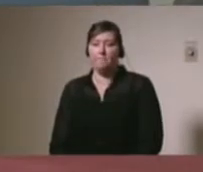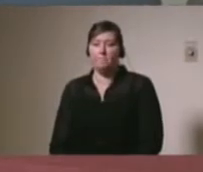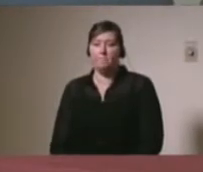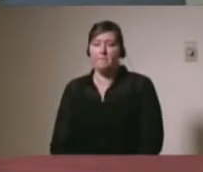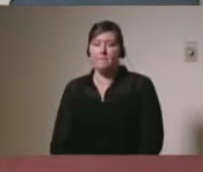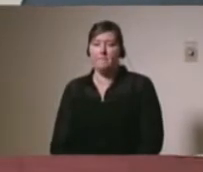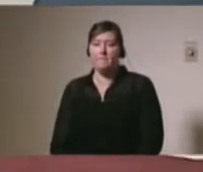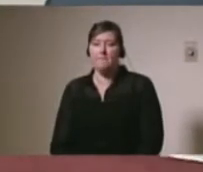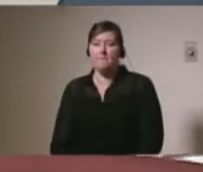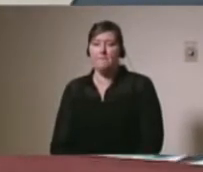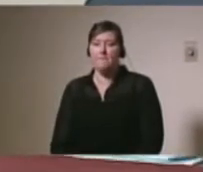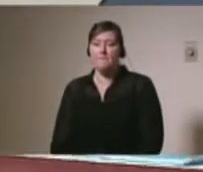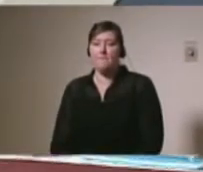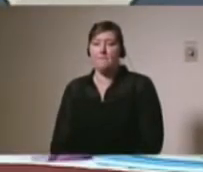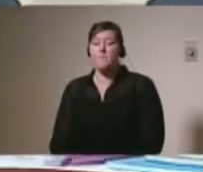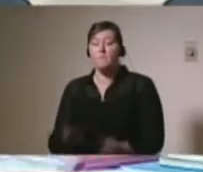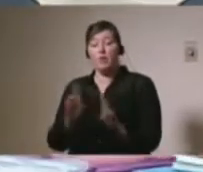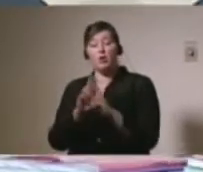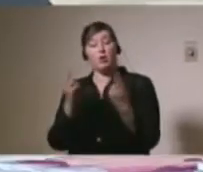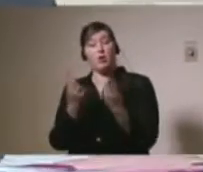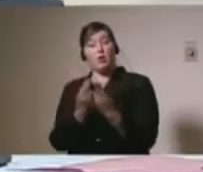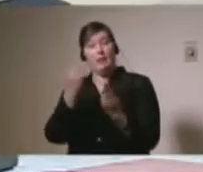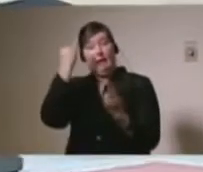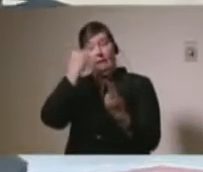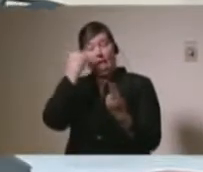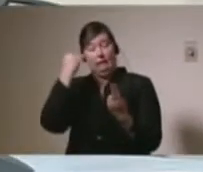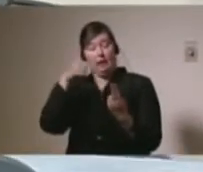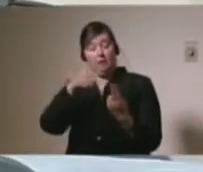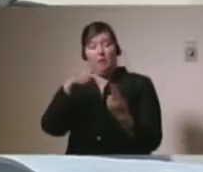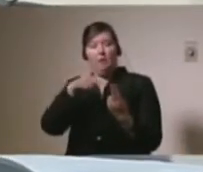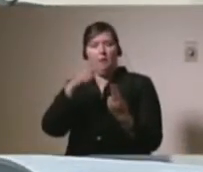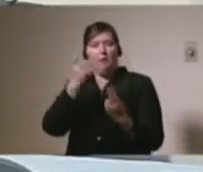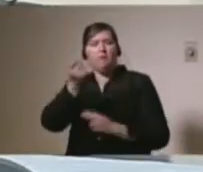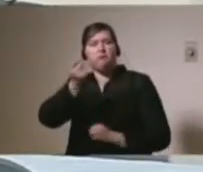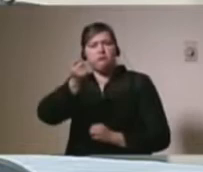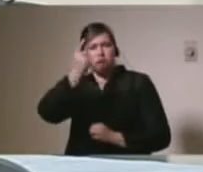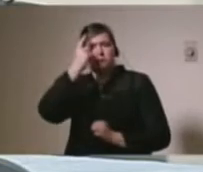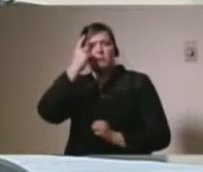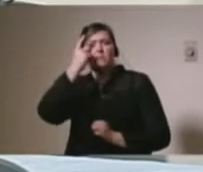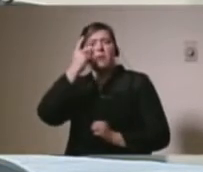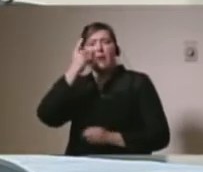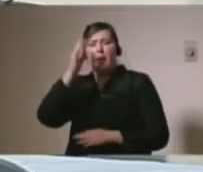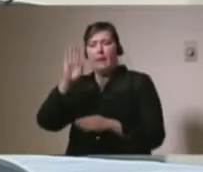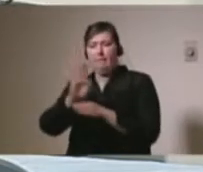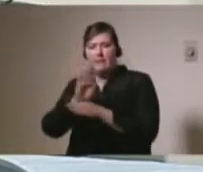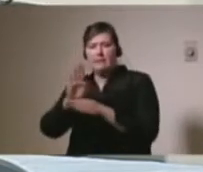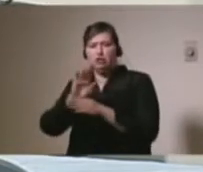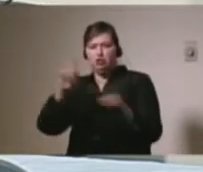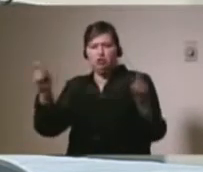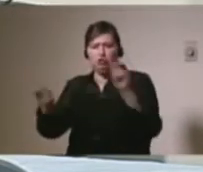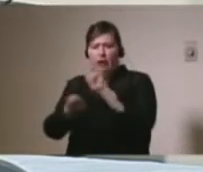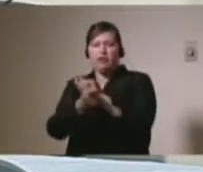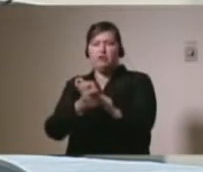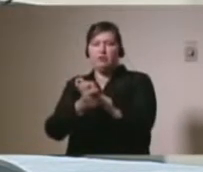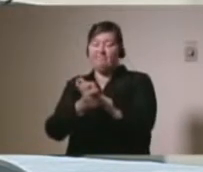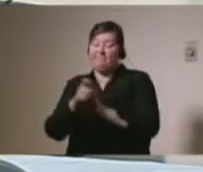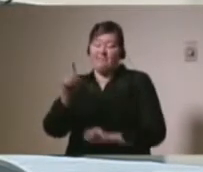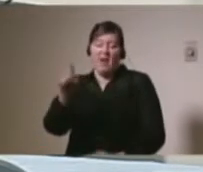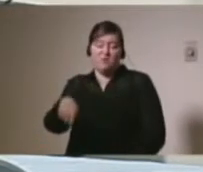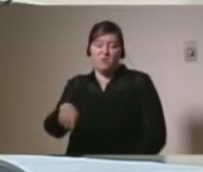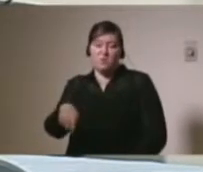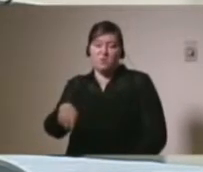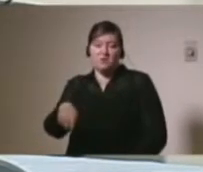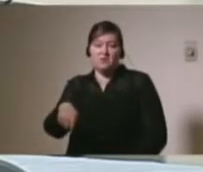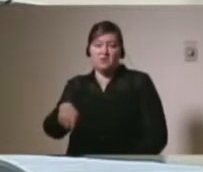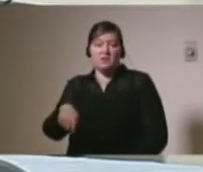understood that the restructuring of the business was necessary. So the